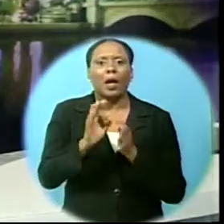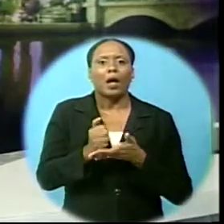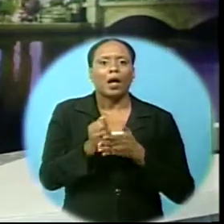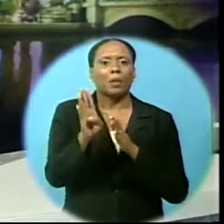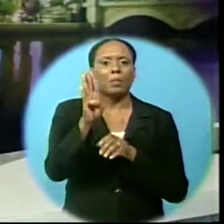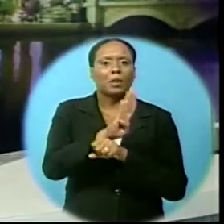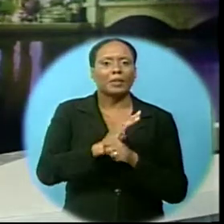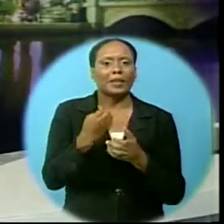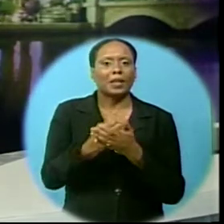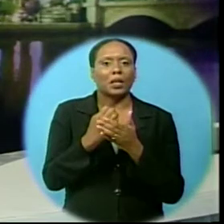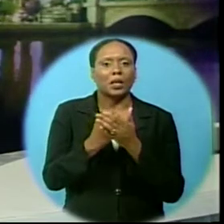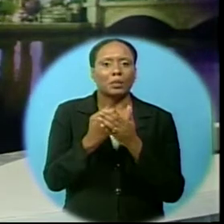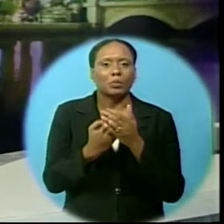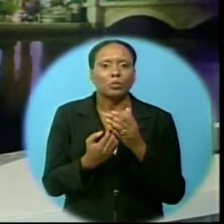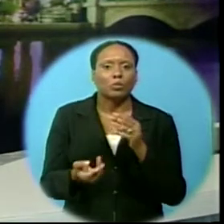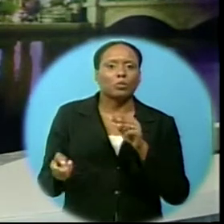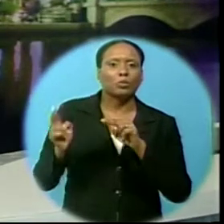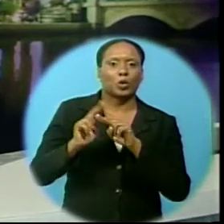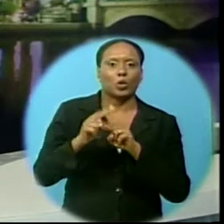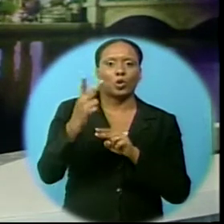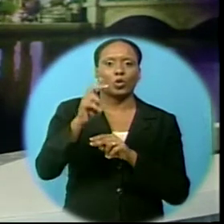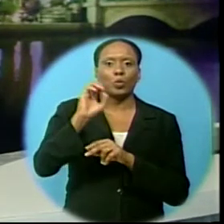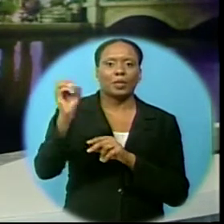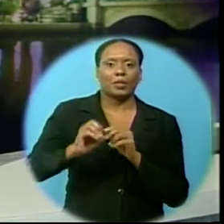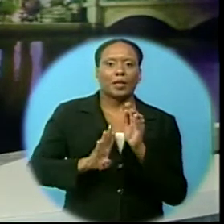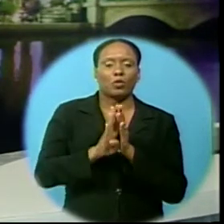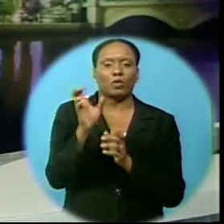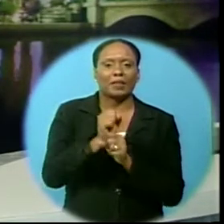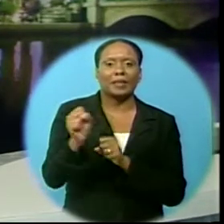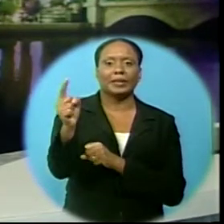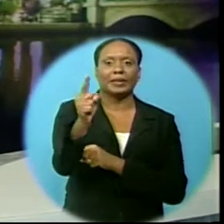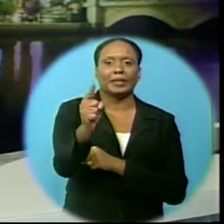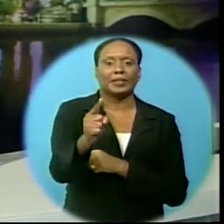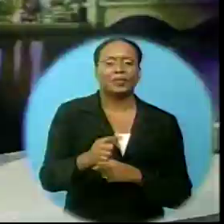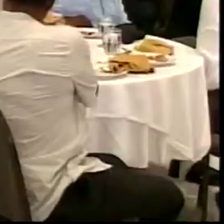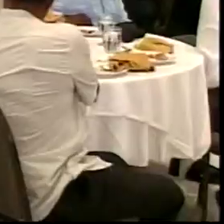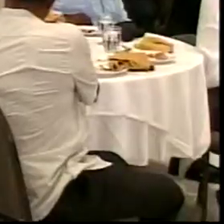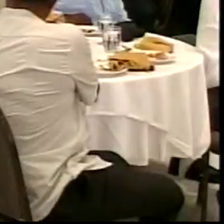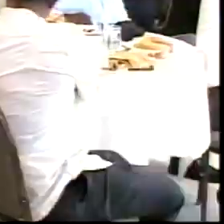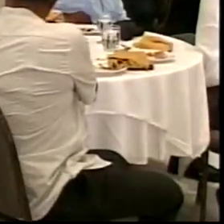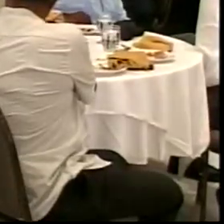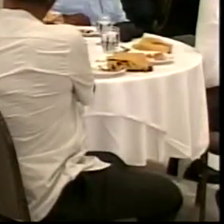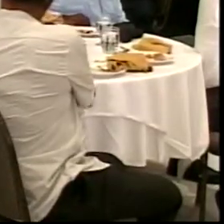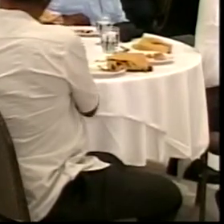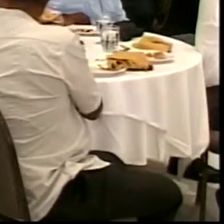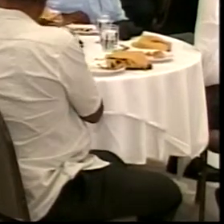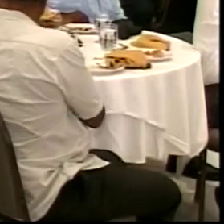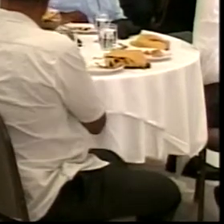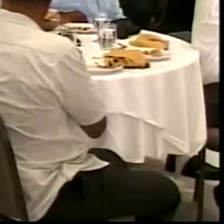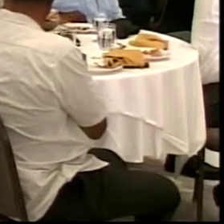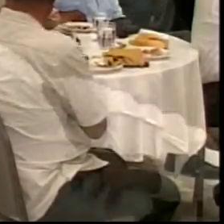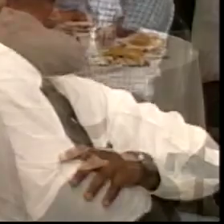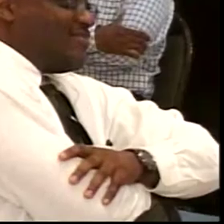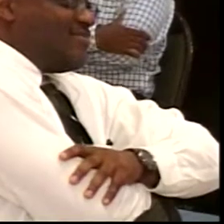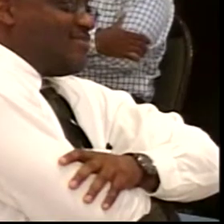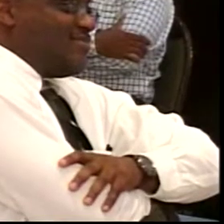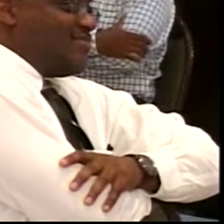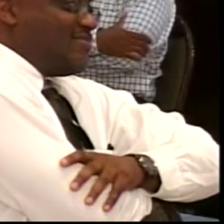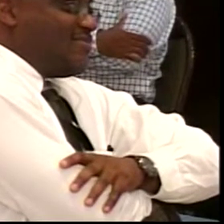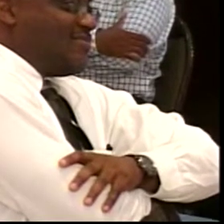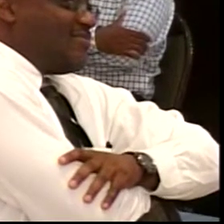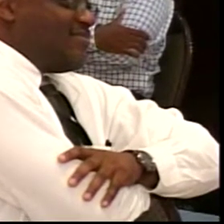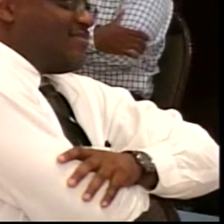Dr. Barbados' economy realized 2% growth next year. Dr. Worrell made the comment as he addressed a luncheon hosted by the